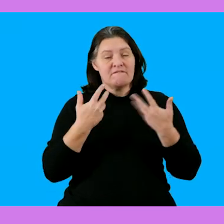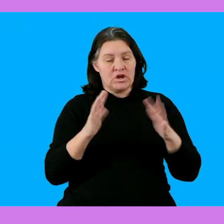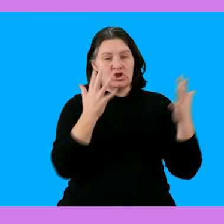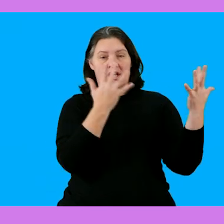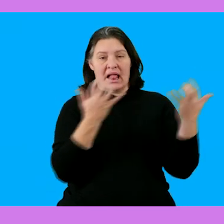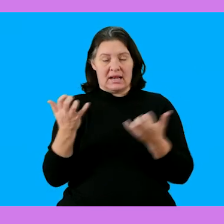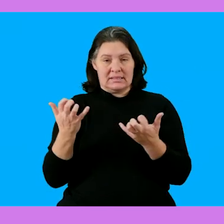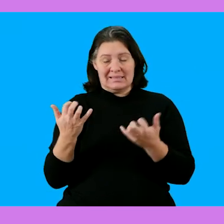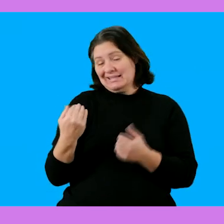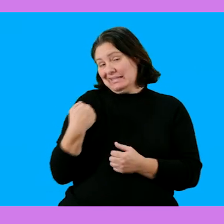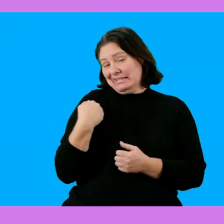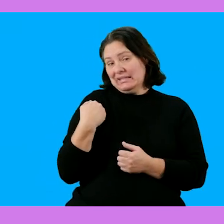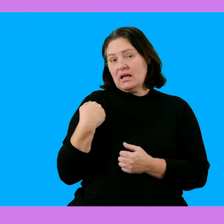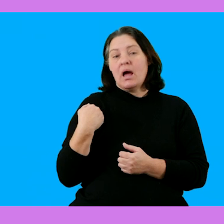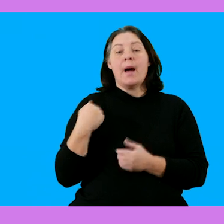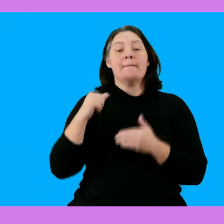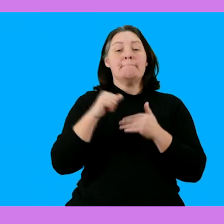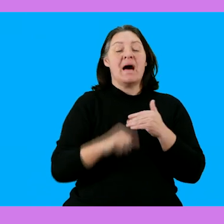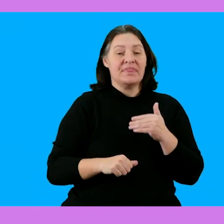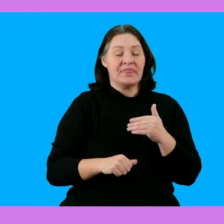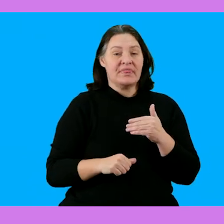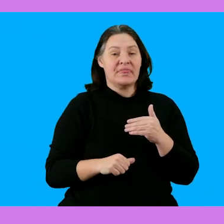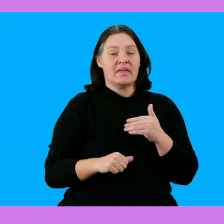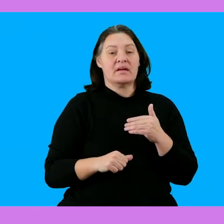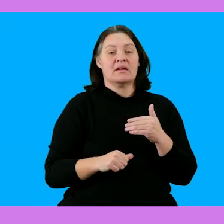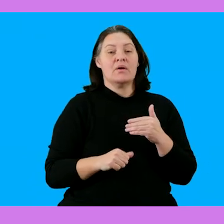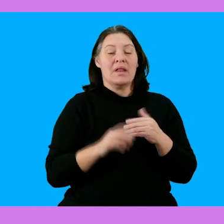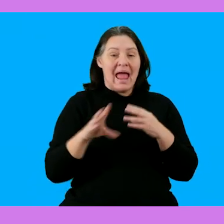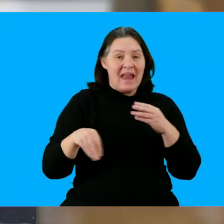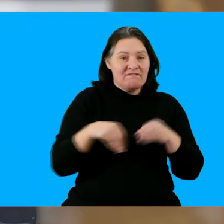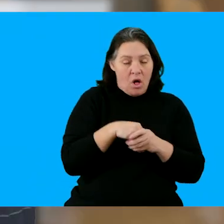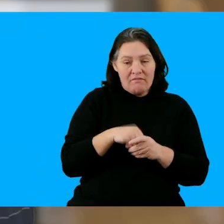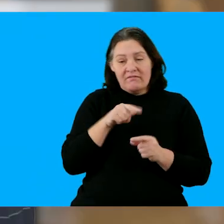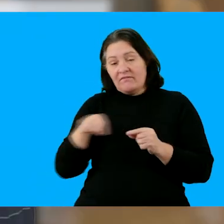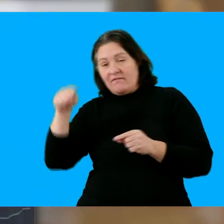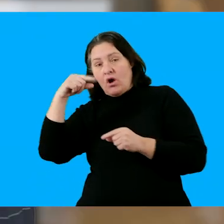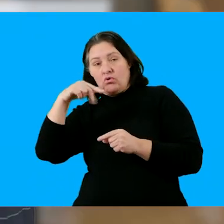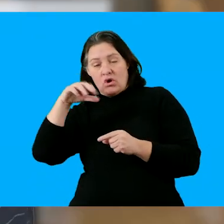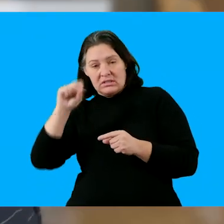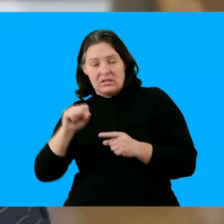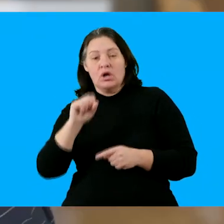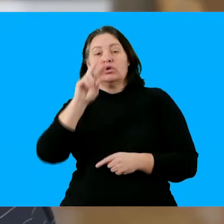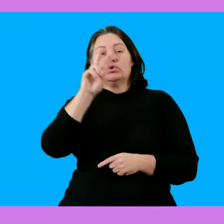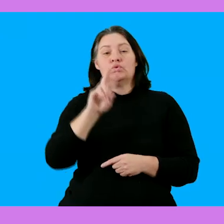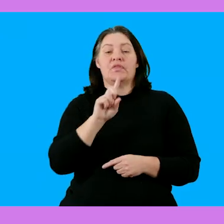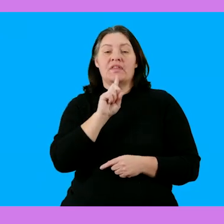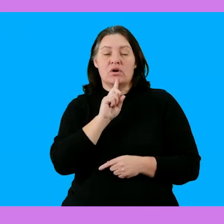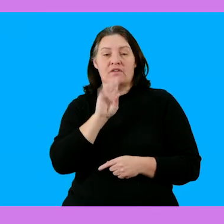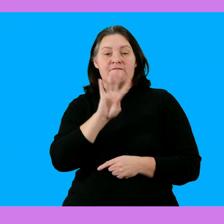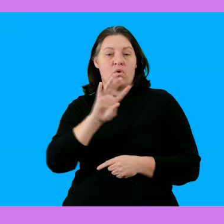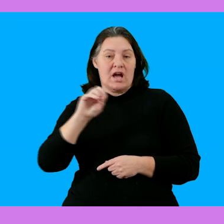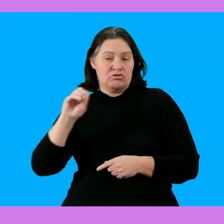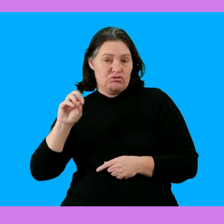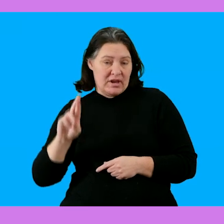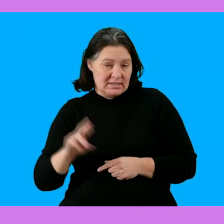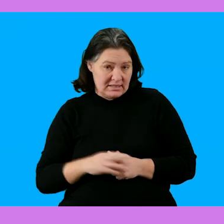we already calculated just now that the monthly travel allowance that will be included in the gross income is 2,400